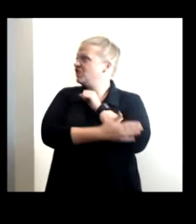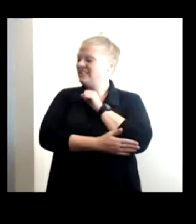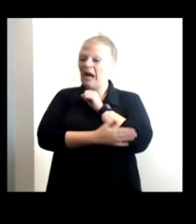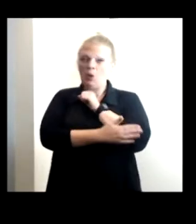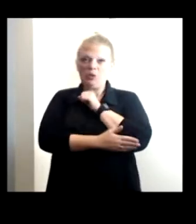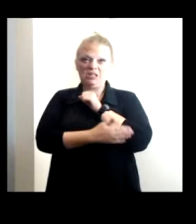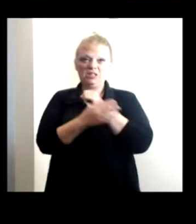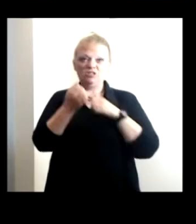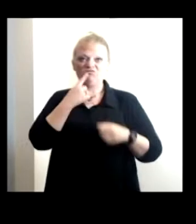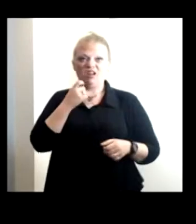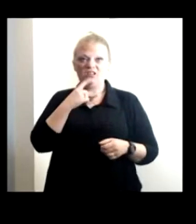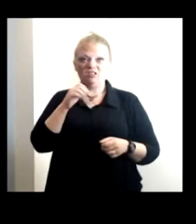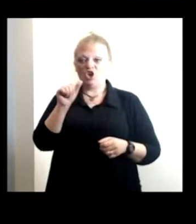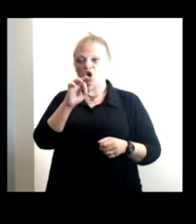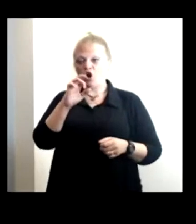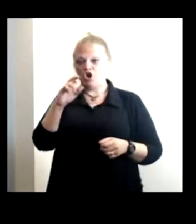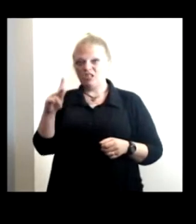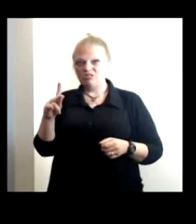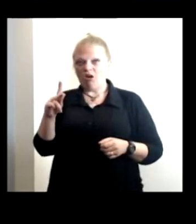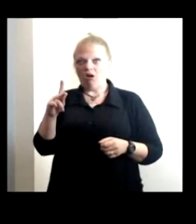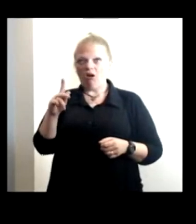Arkansas, Louisiana,